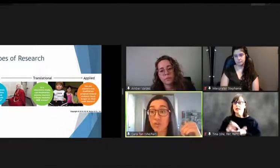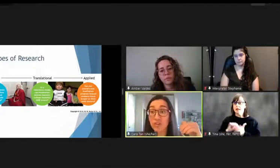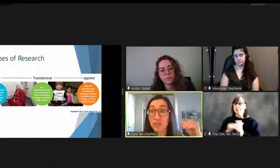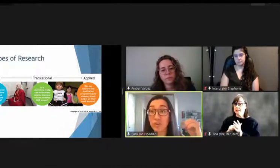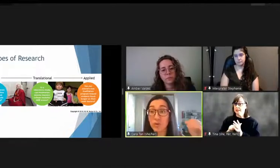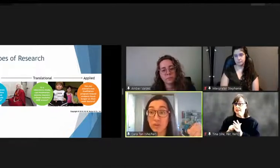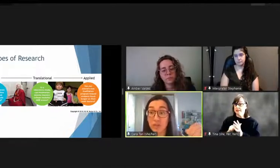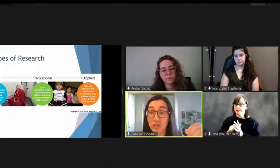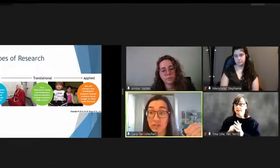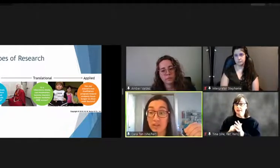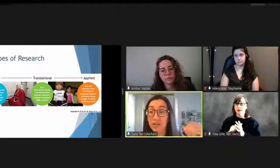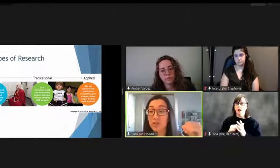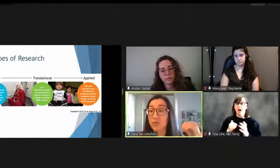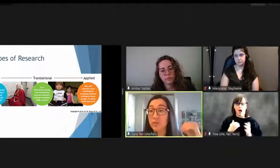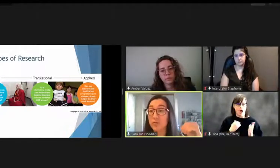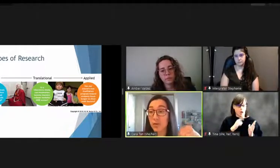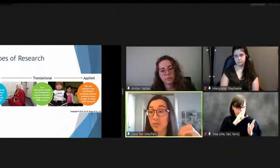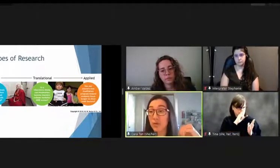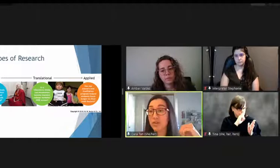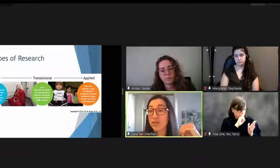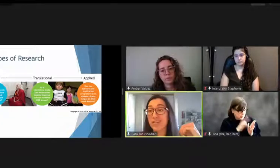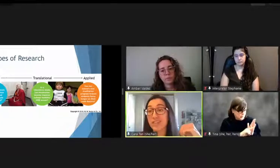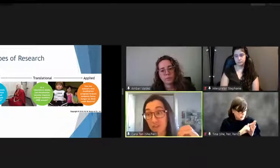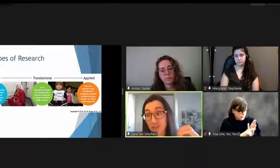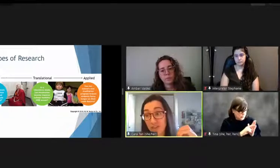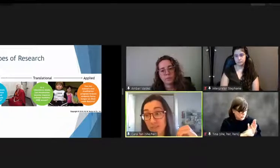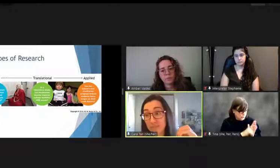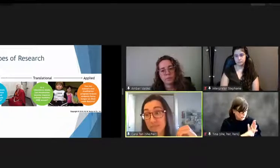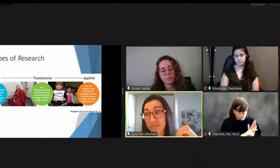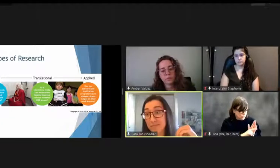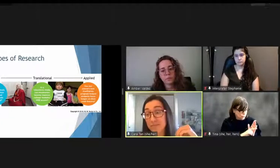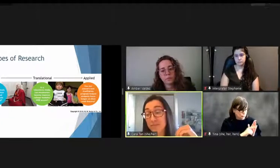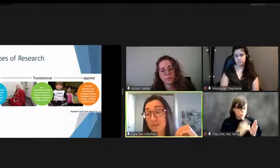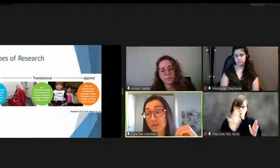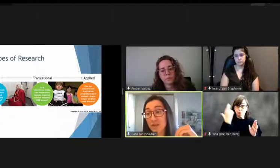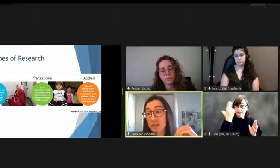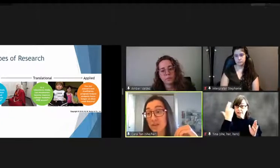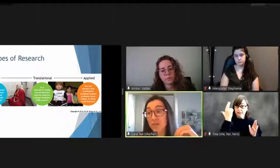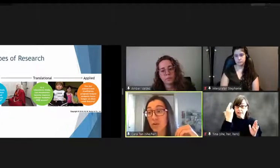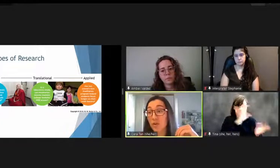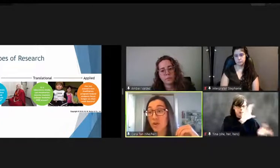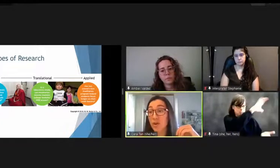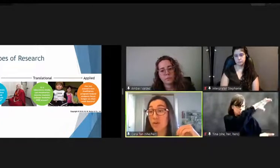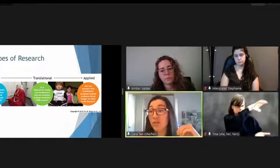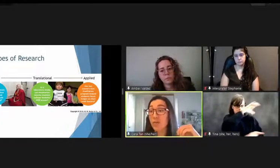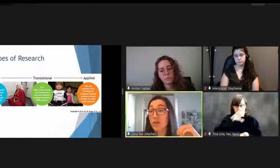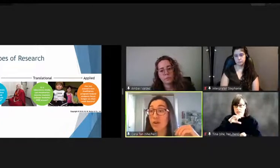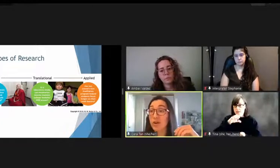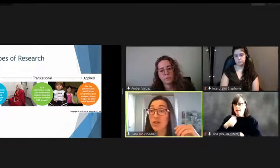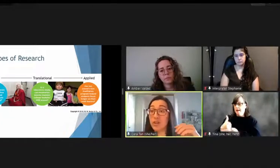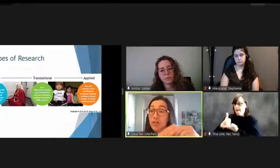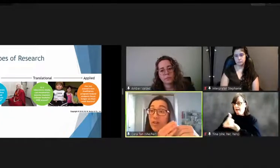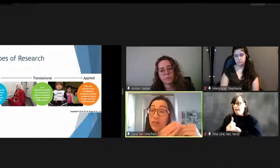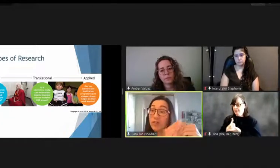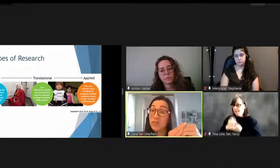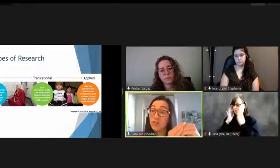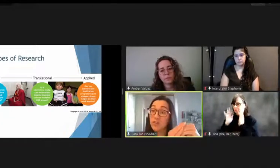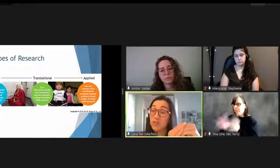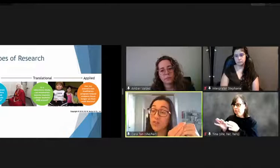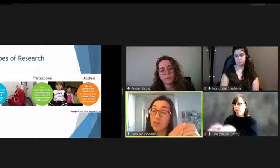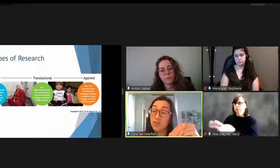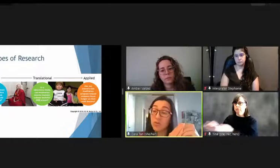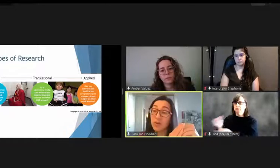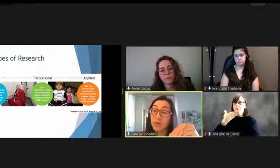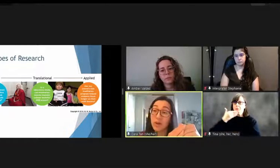actually want to use it to inform decisions. So in some way, we're going to use that